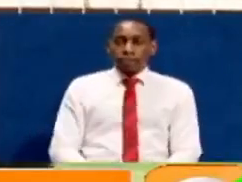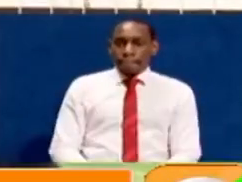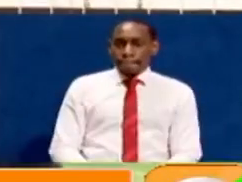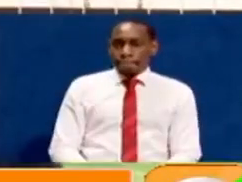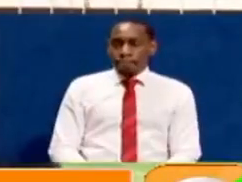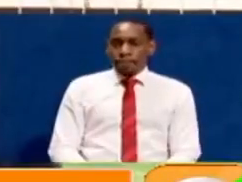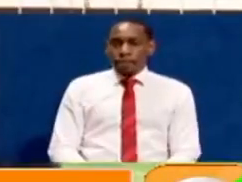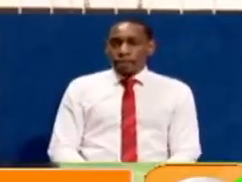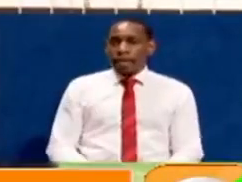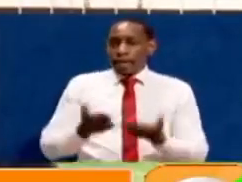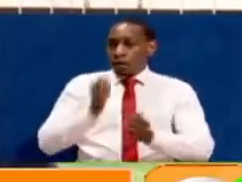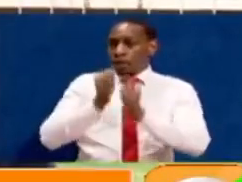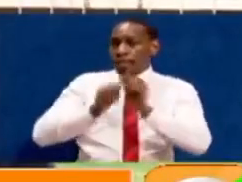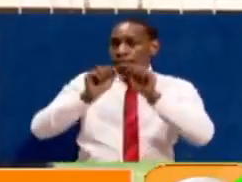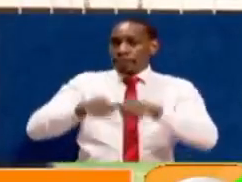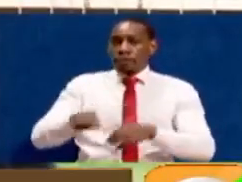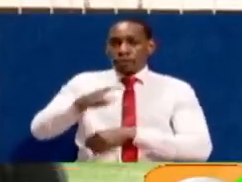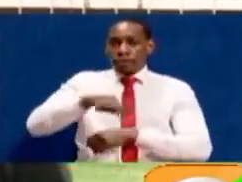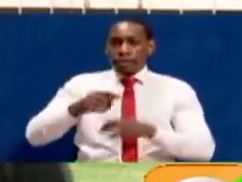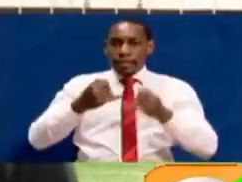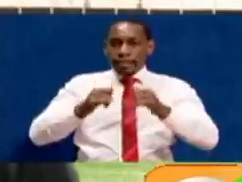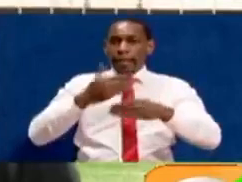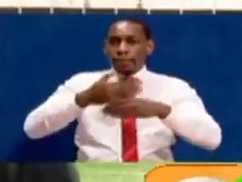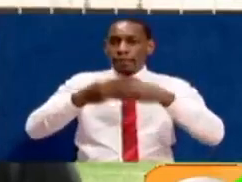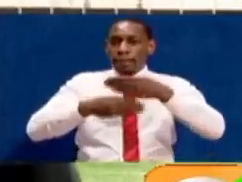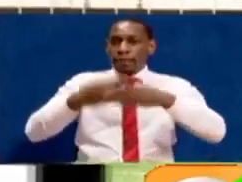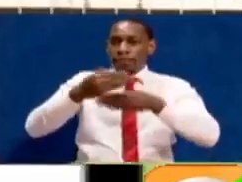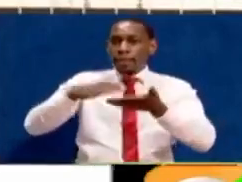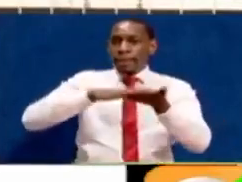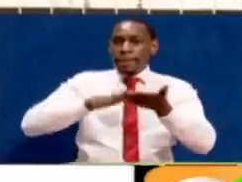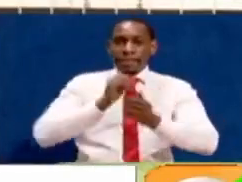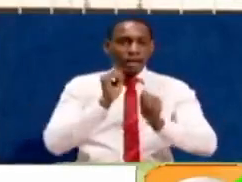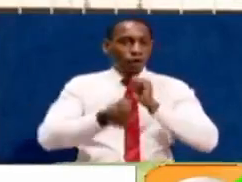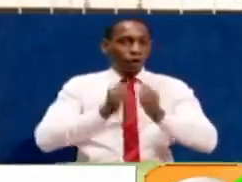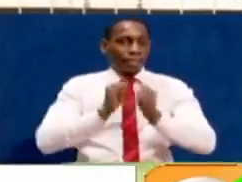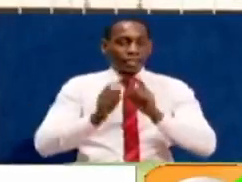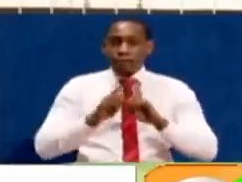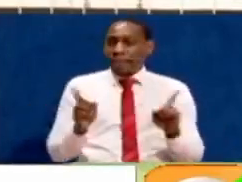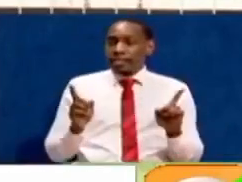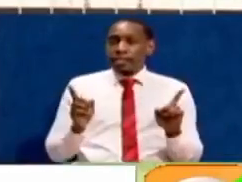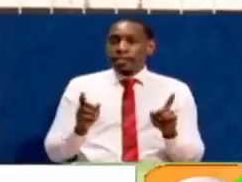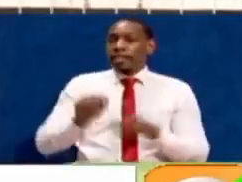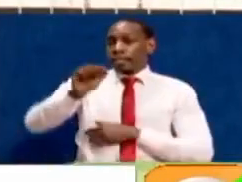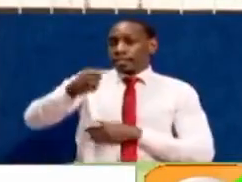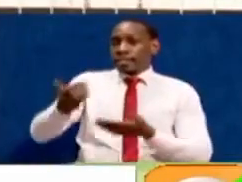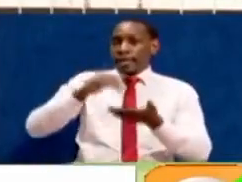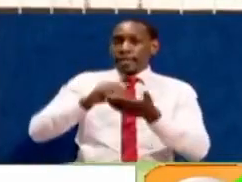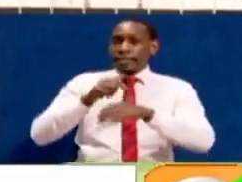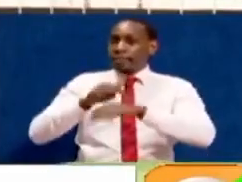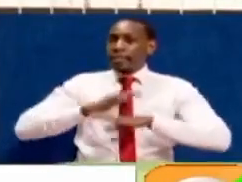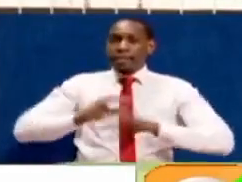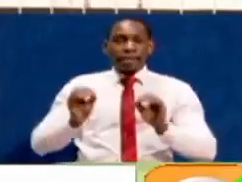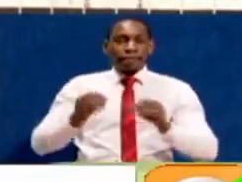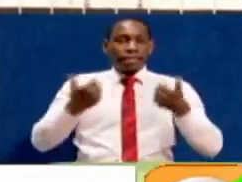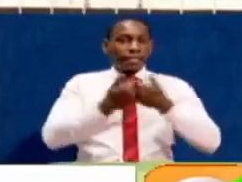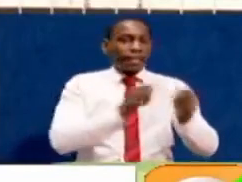least we can be somewhere to compete. So we try to build a base for competition, but and again, there's no time, yeah, because